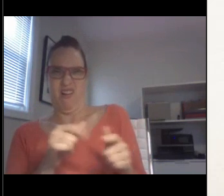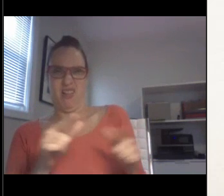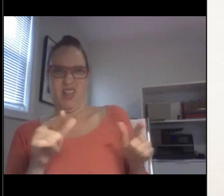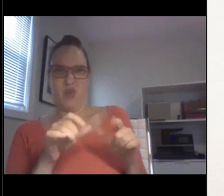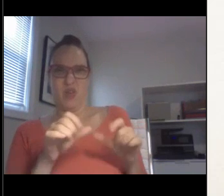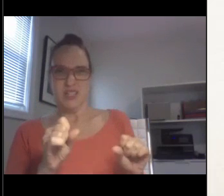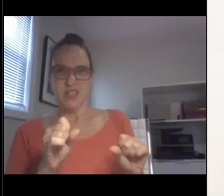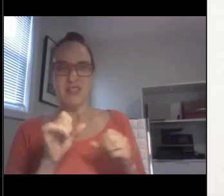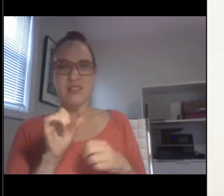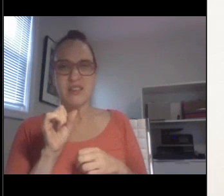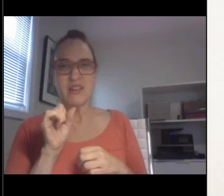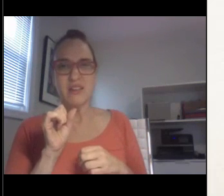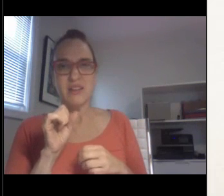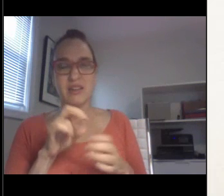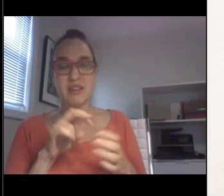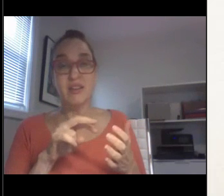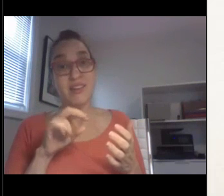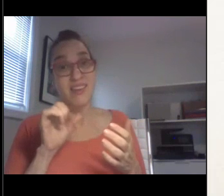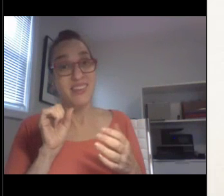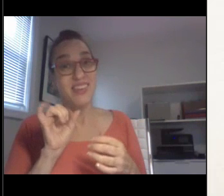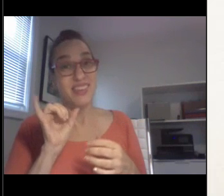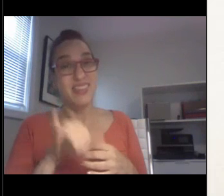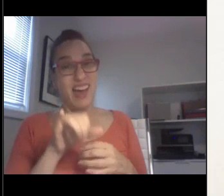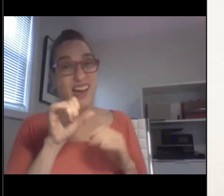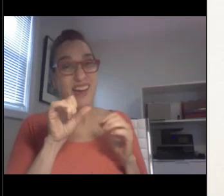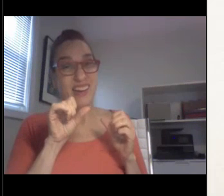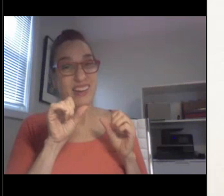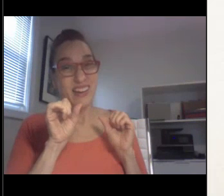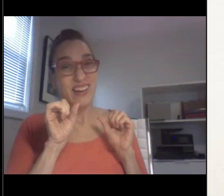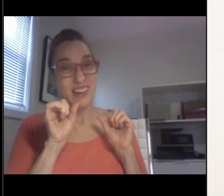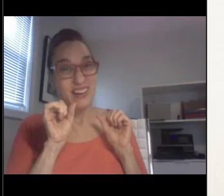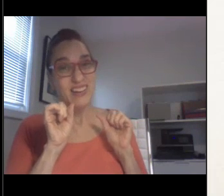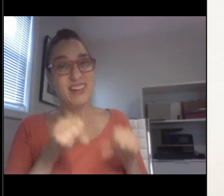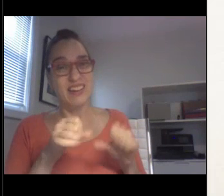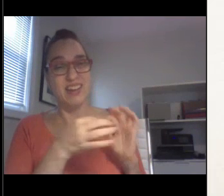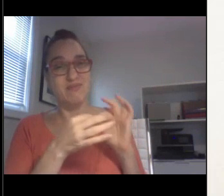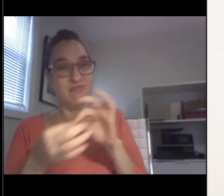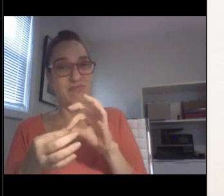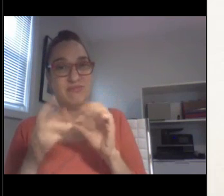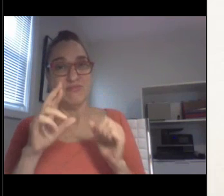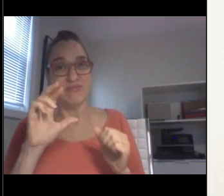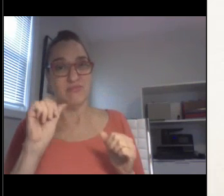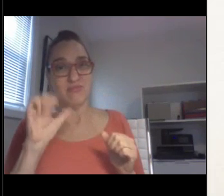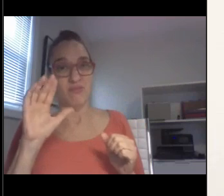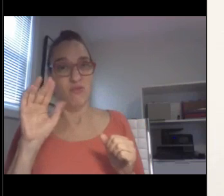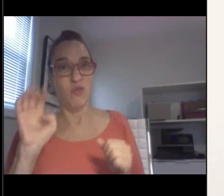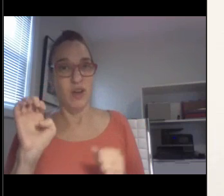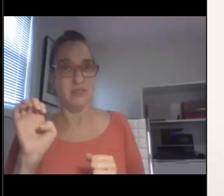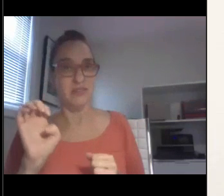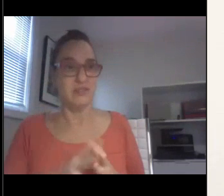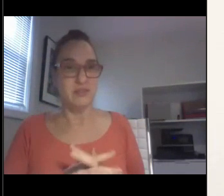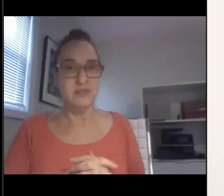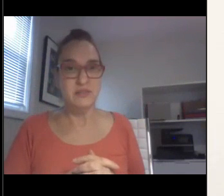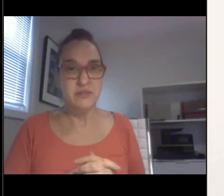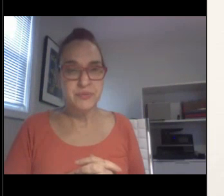proxy for race. An example, next please.